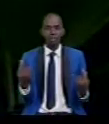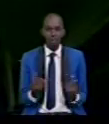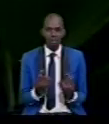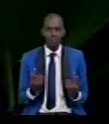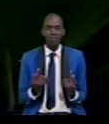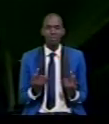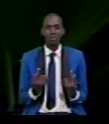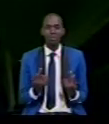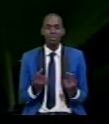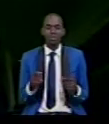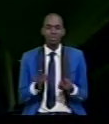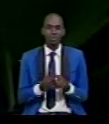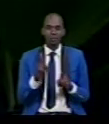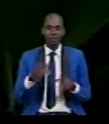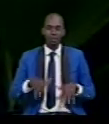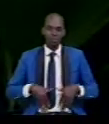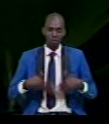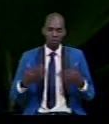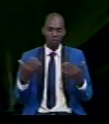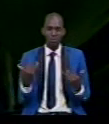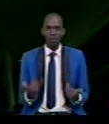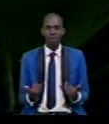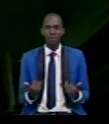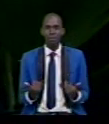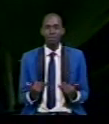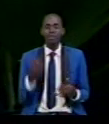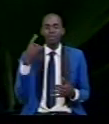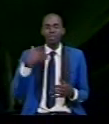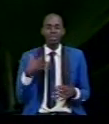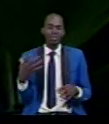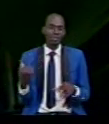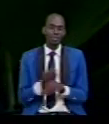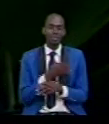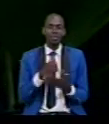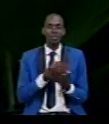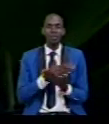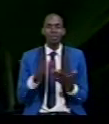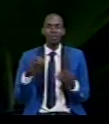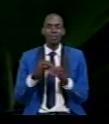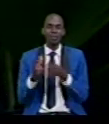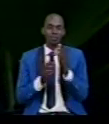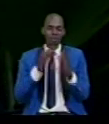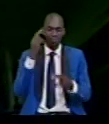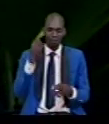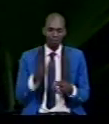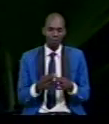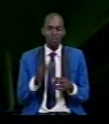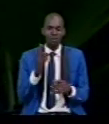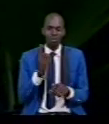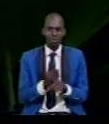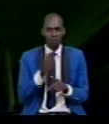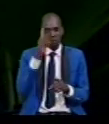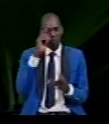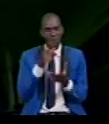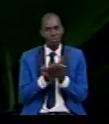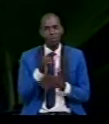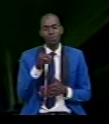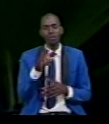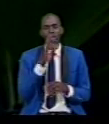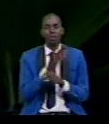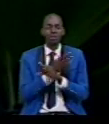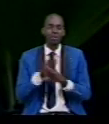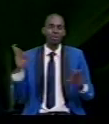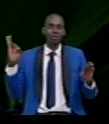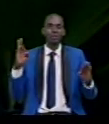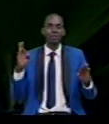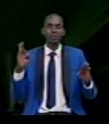you are confessing now, they are taken away. Only believe you are free.